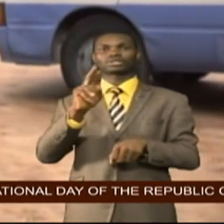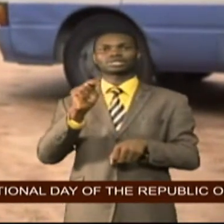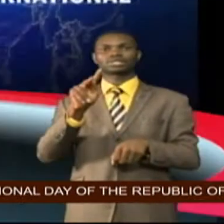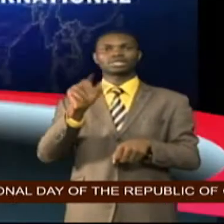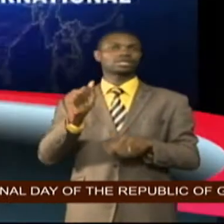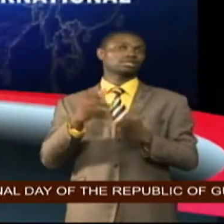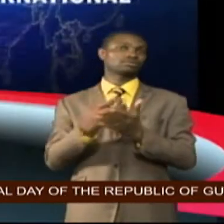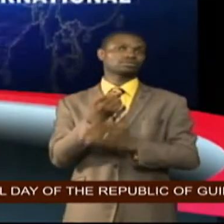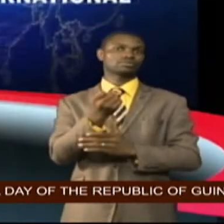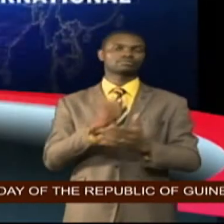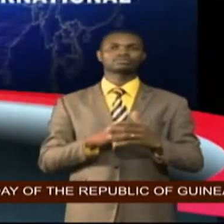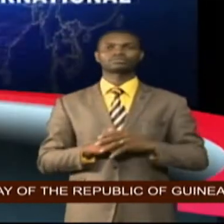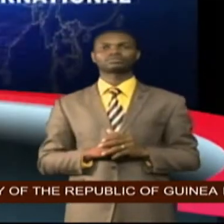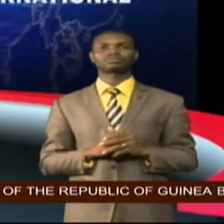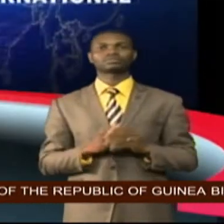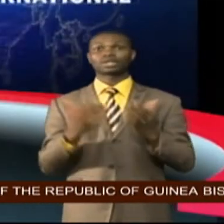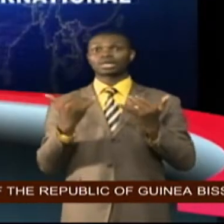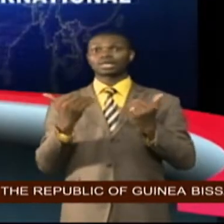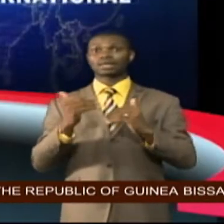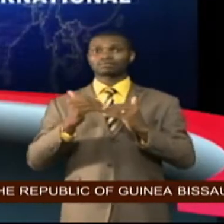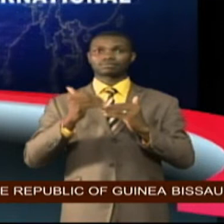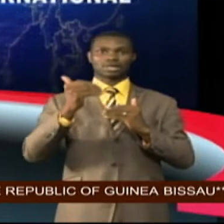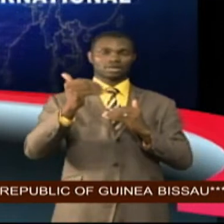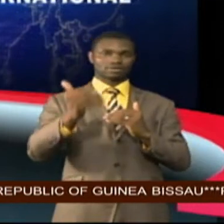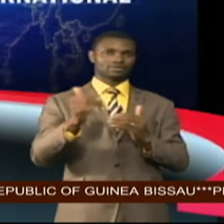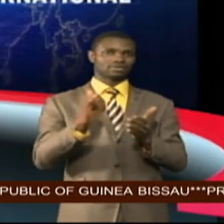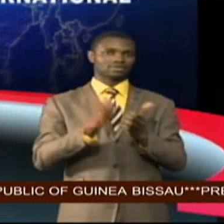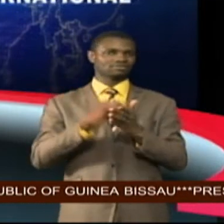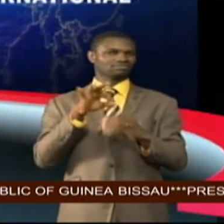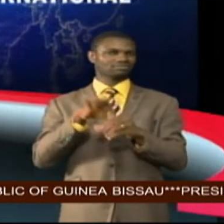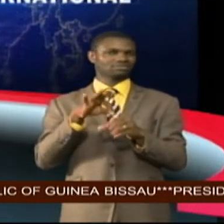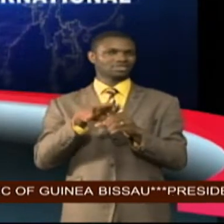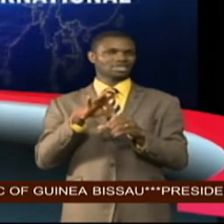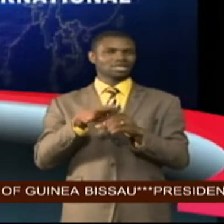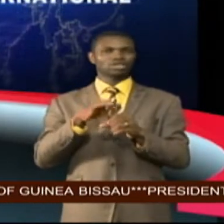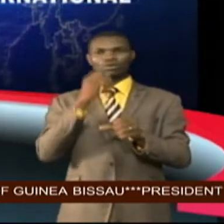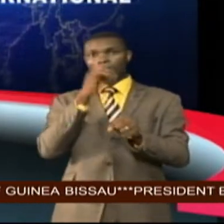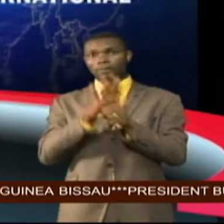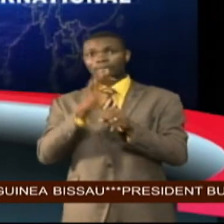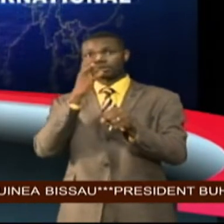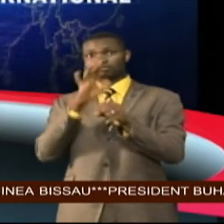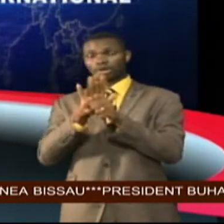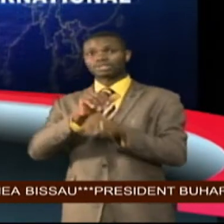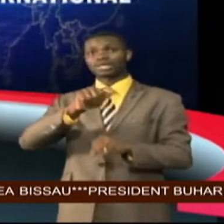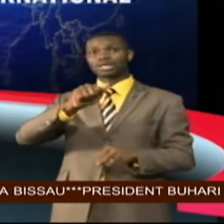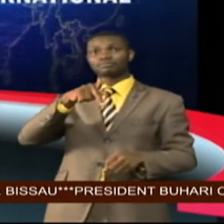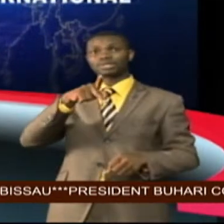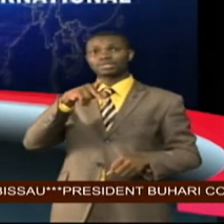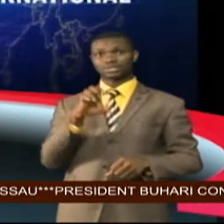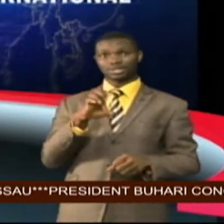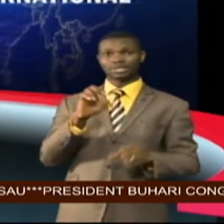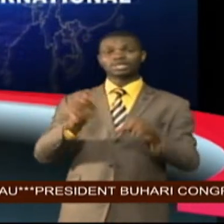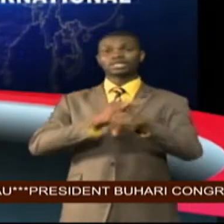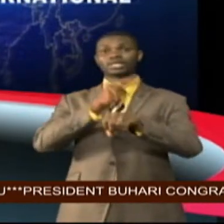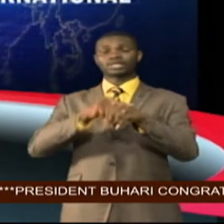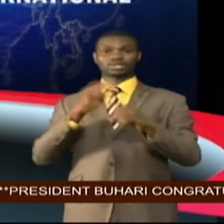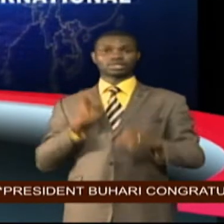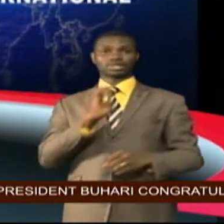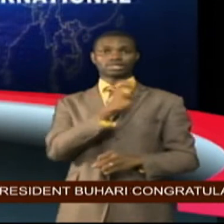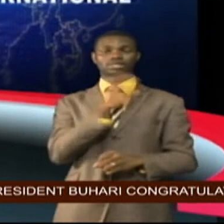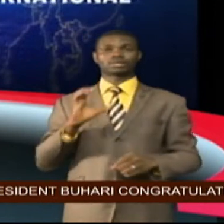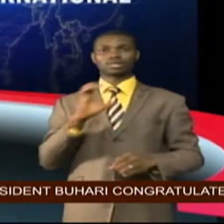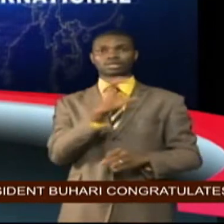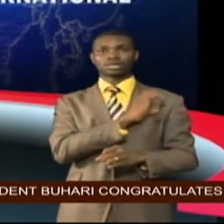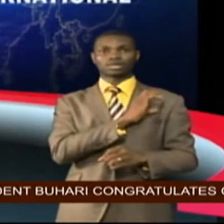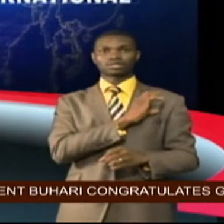News. Now, beyond articulating electoral manifestos, the APC National Executive Council Integrity Group